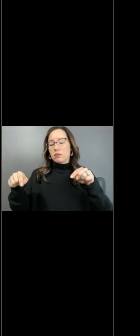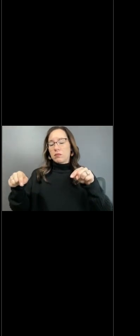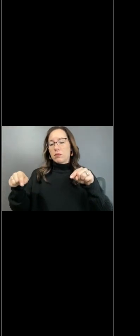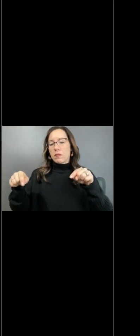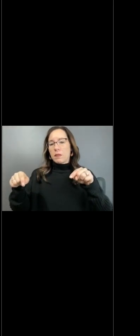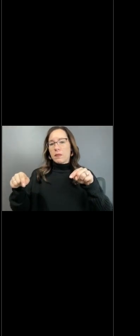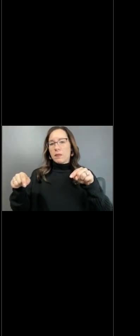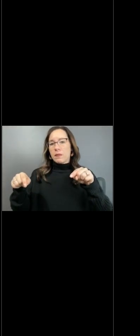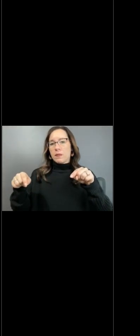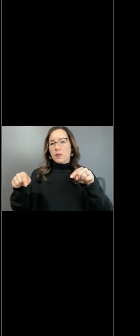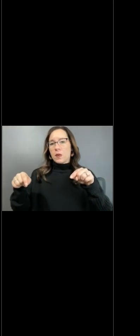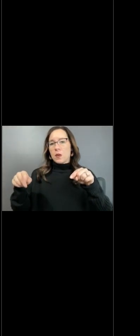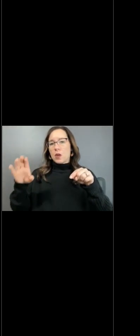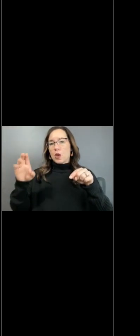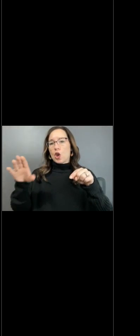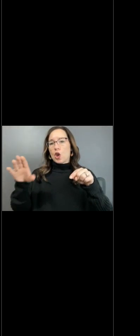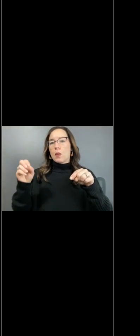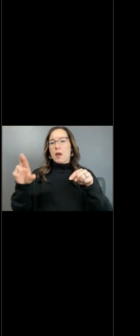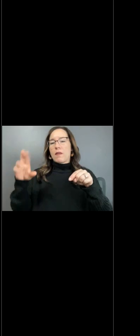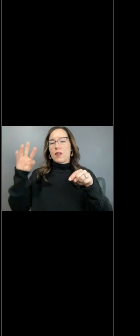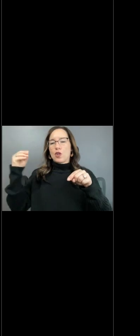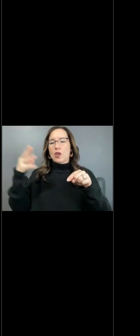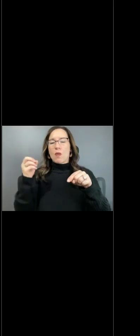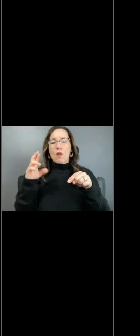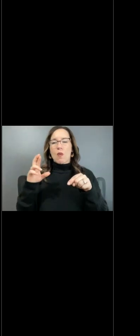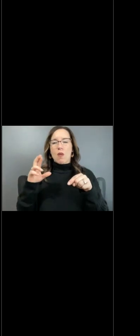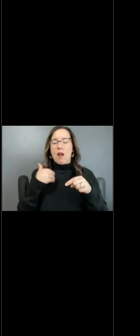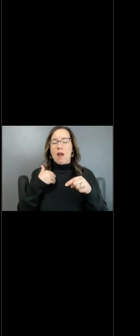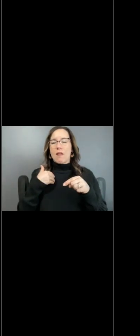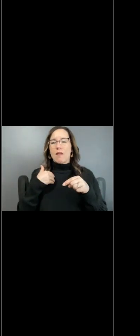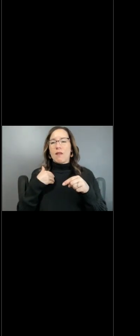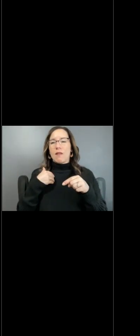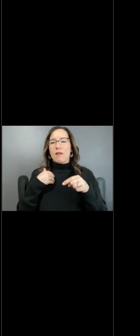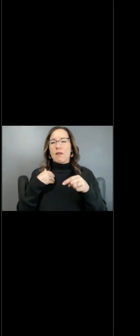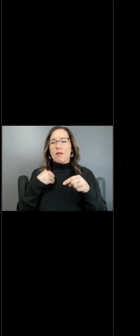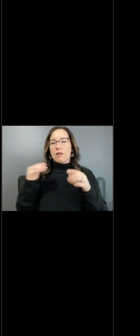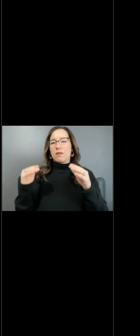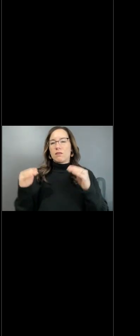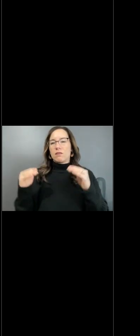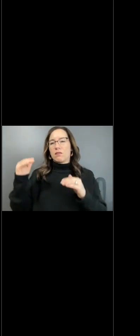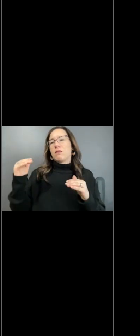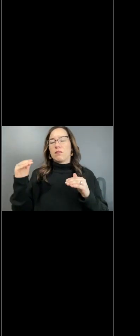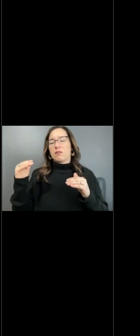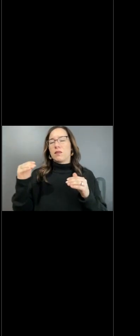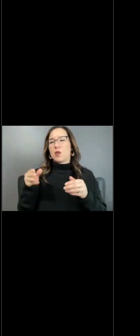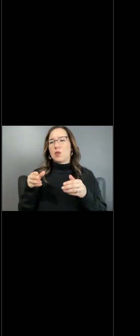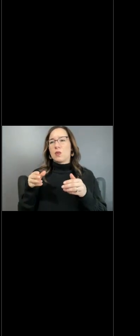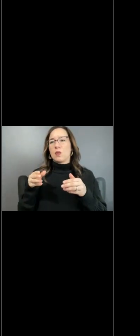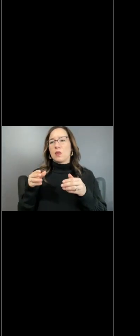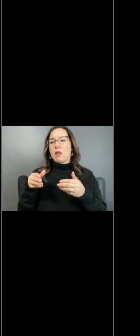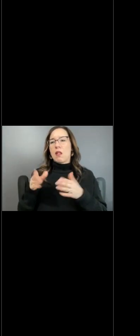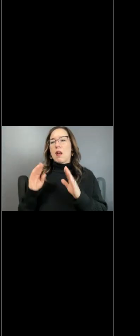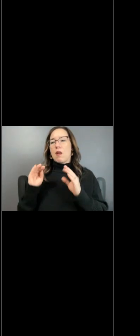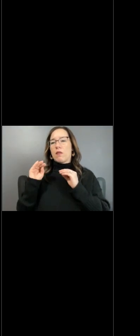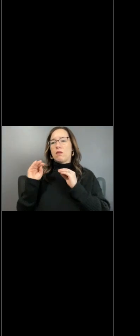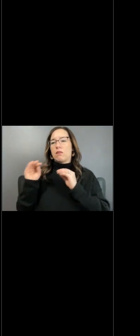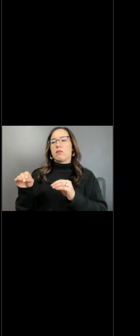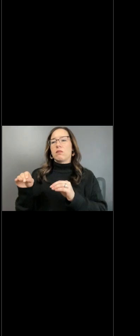of the shower, or can it have a slight offset to allow for the installation of